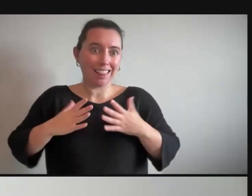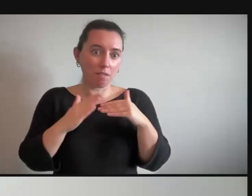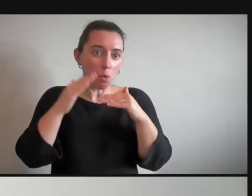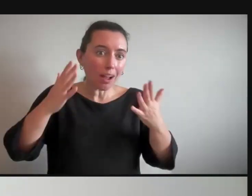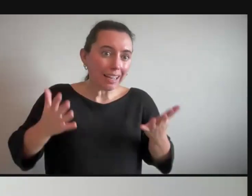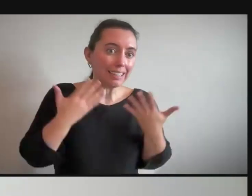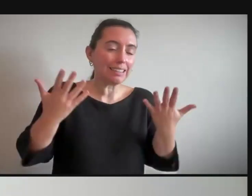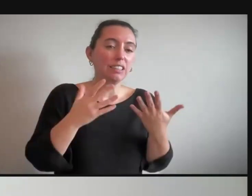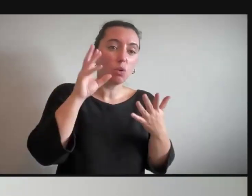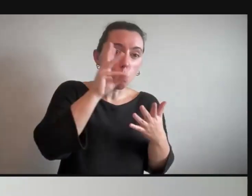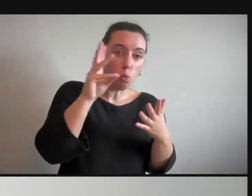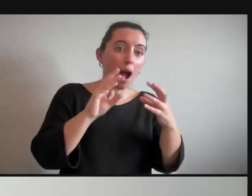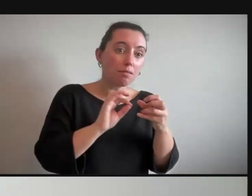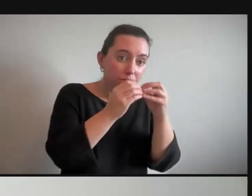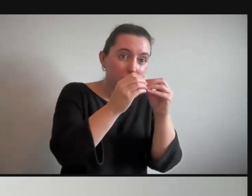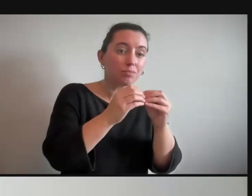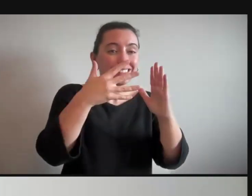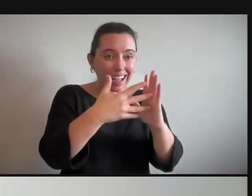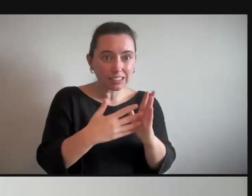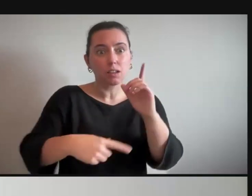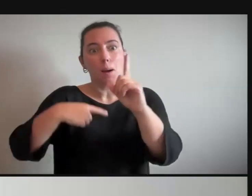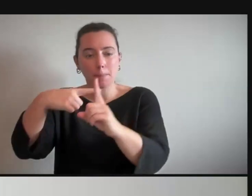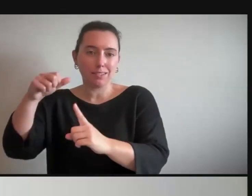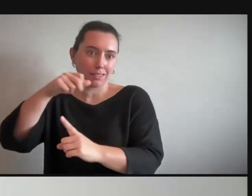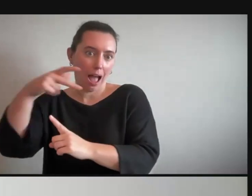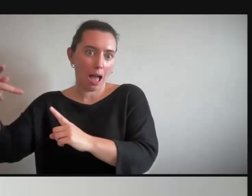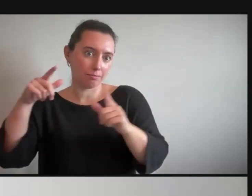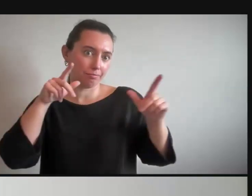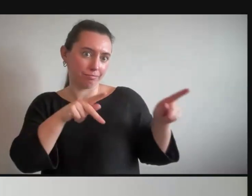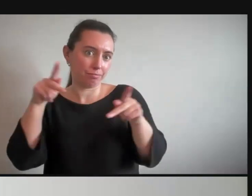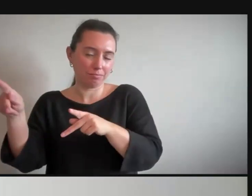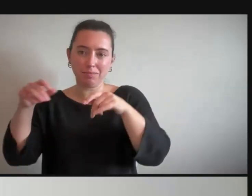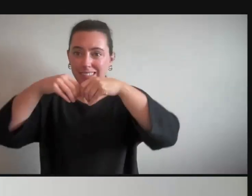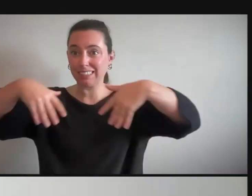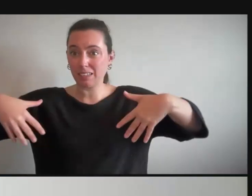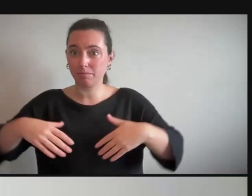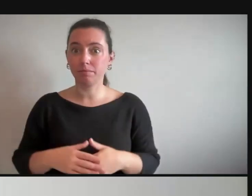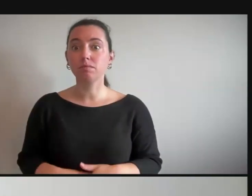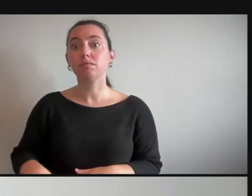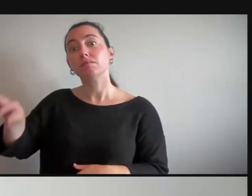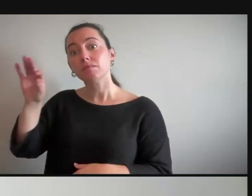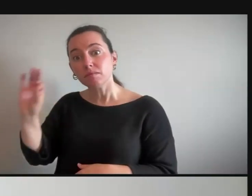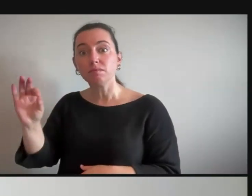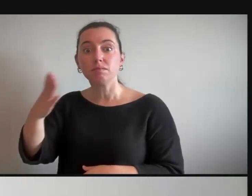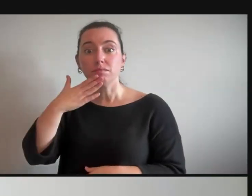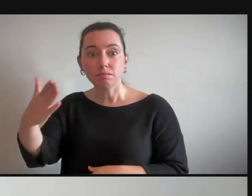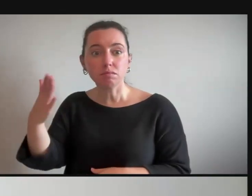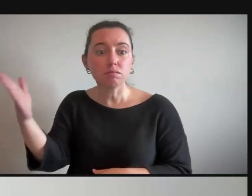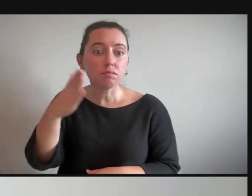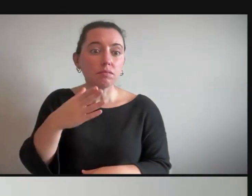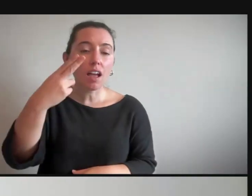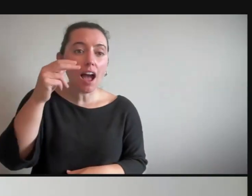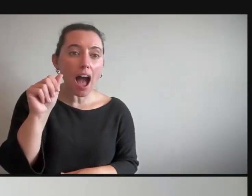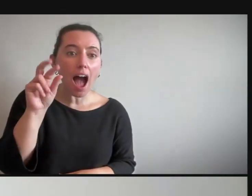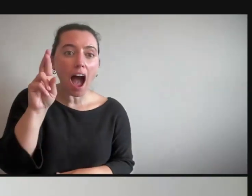Yeah, I like that. Let's do that. Another question is, and I think this is for Harri, is does the directive